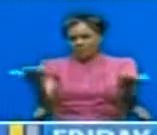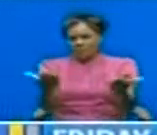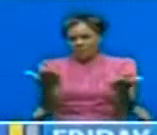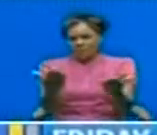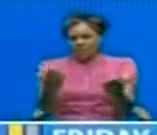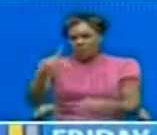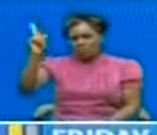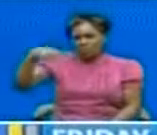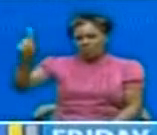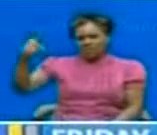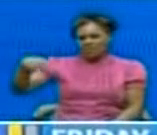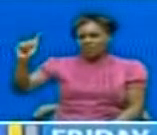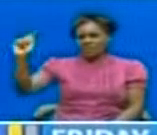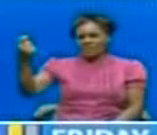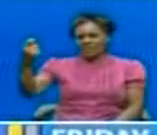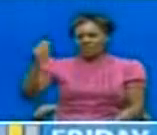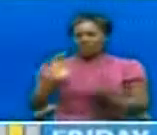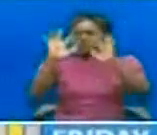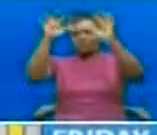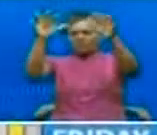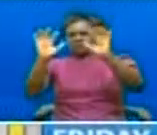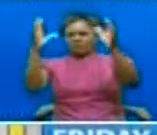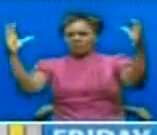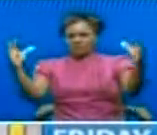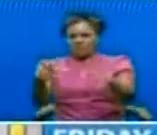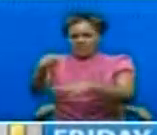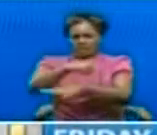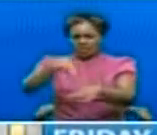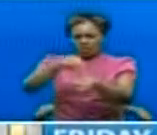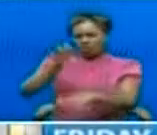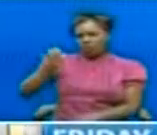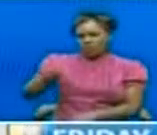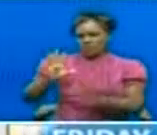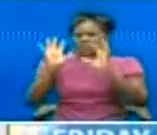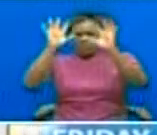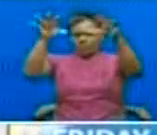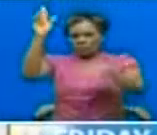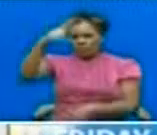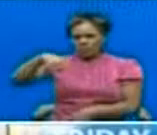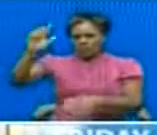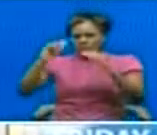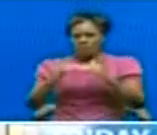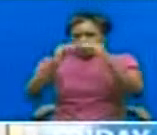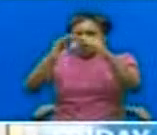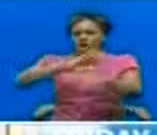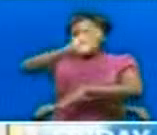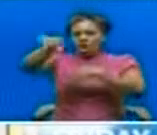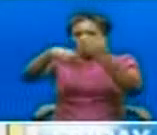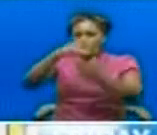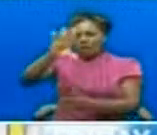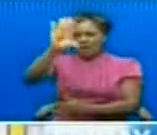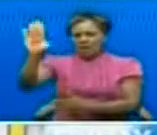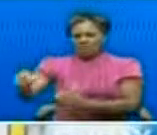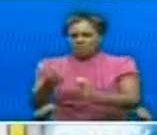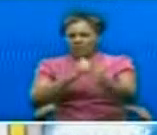start on a winning spree for the Kenyan Queens of Volleyball, where the national women's volleyball team has qualified for the All-African Games. And that's